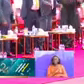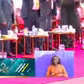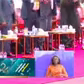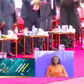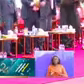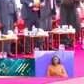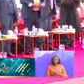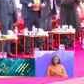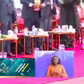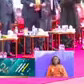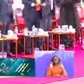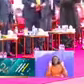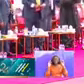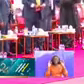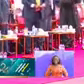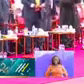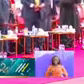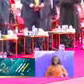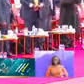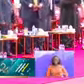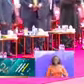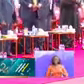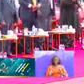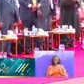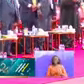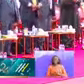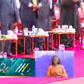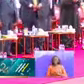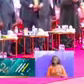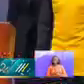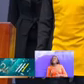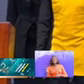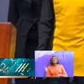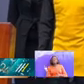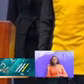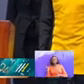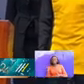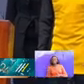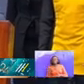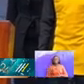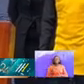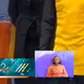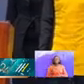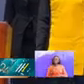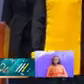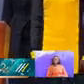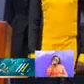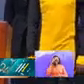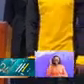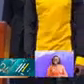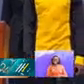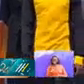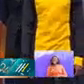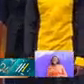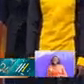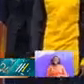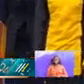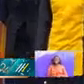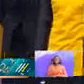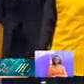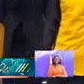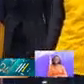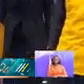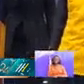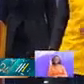Lord teach me your ways I came to preach for me because I need God whatever the